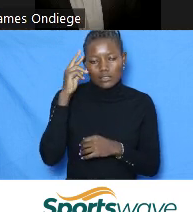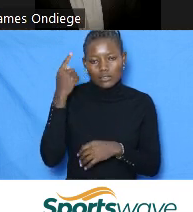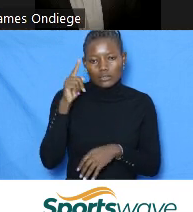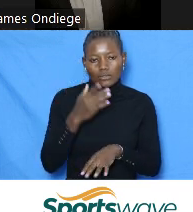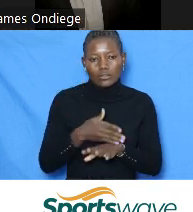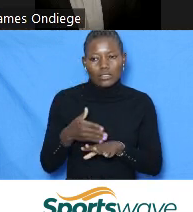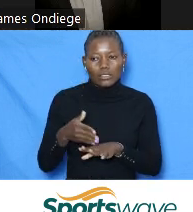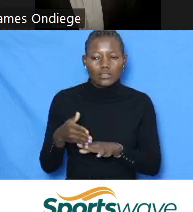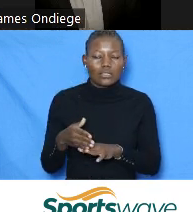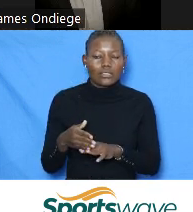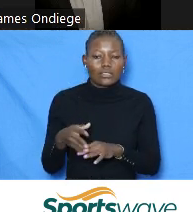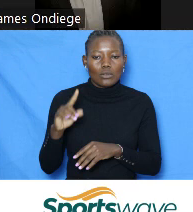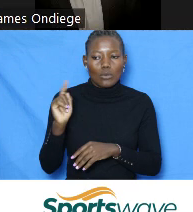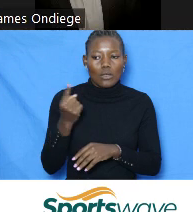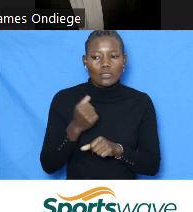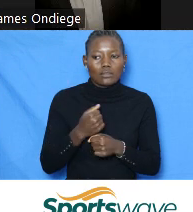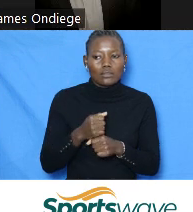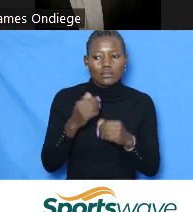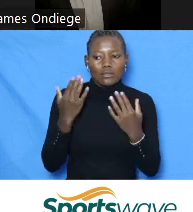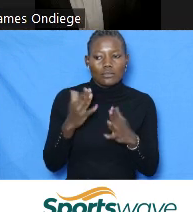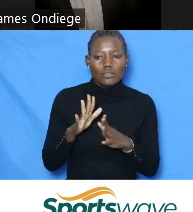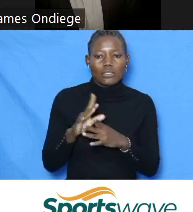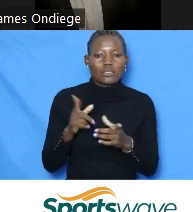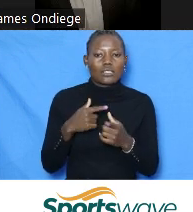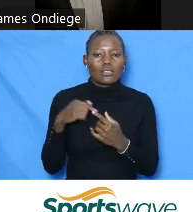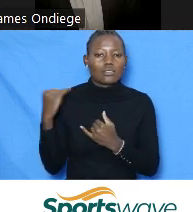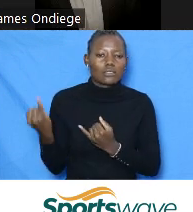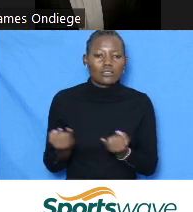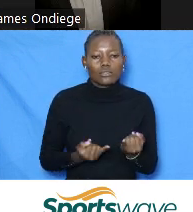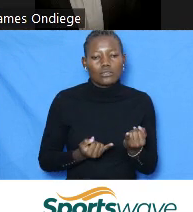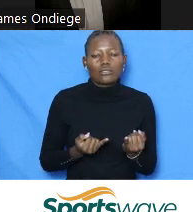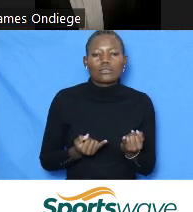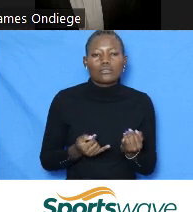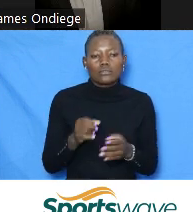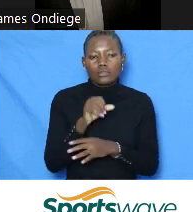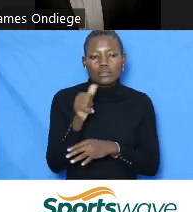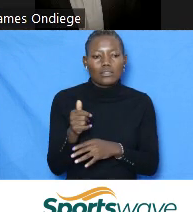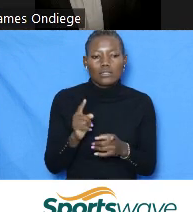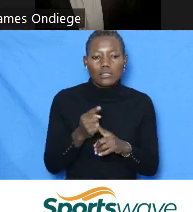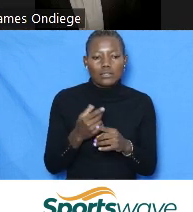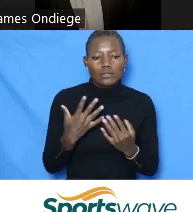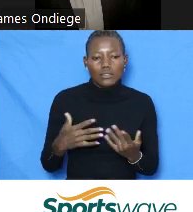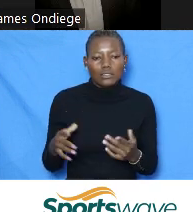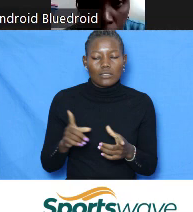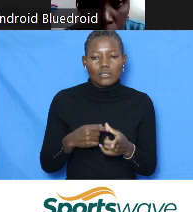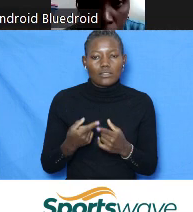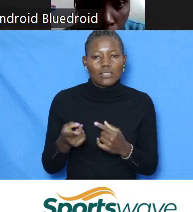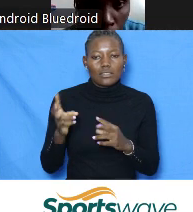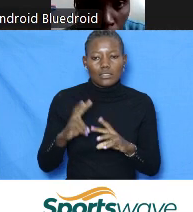injuries. Once you have done that, then you introduce preventive measures. And then you